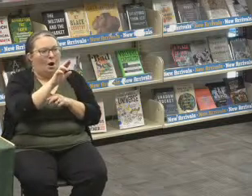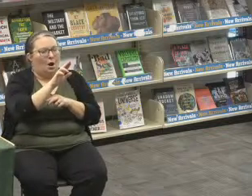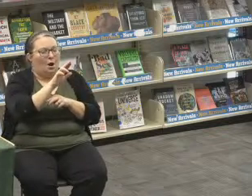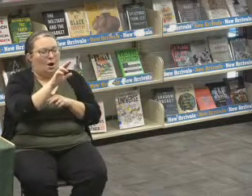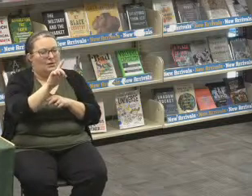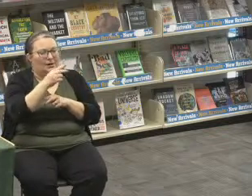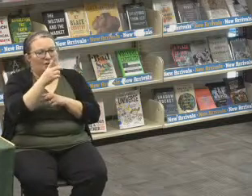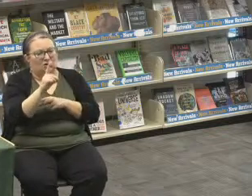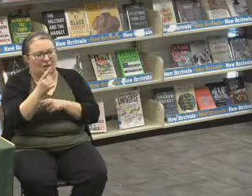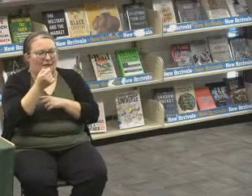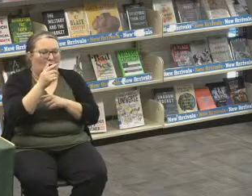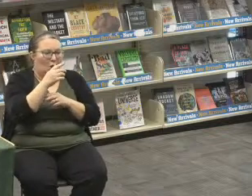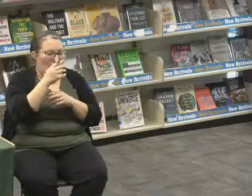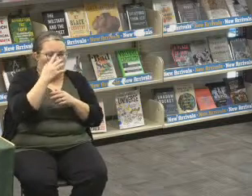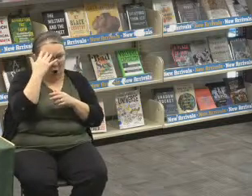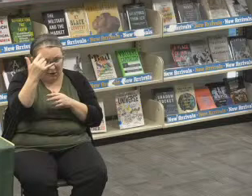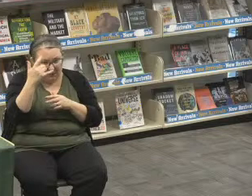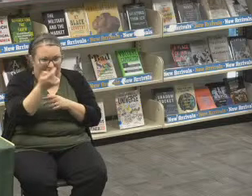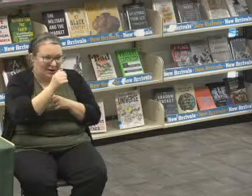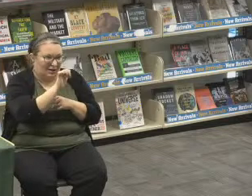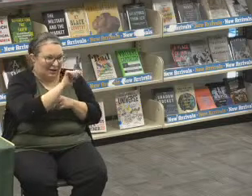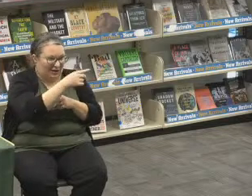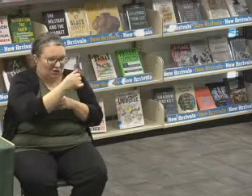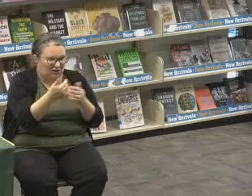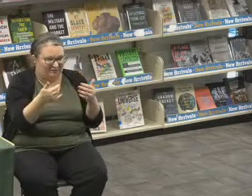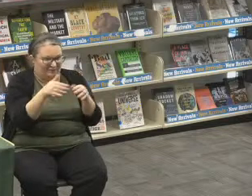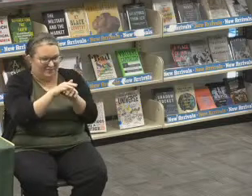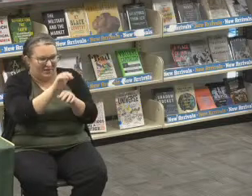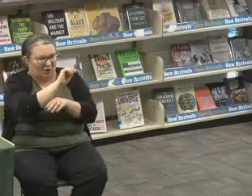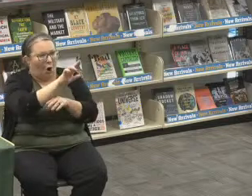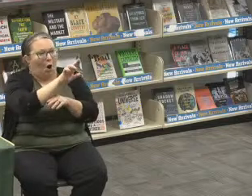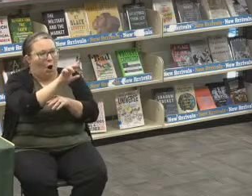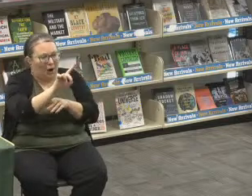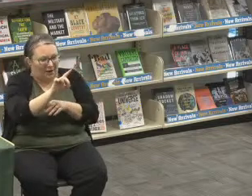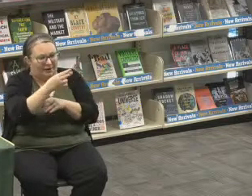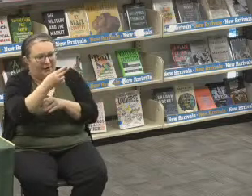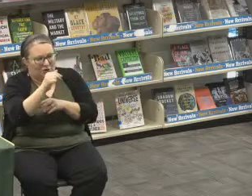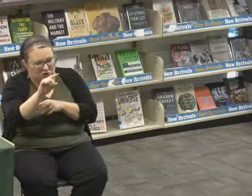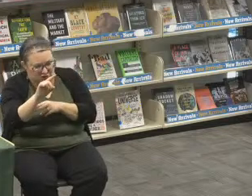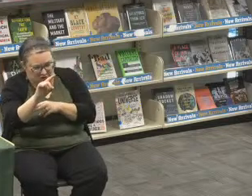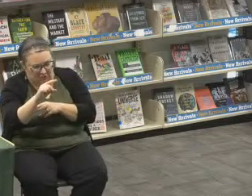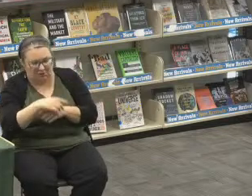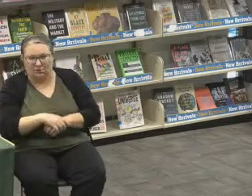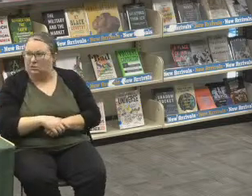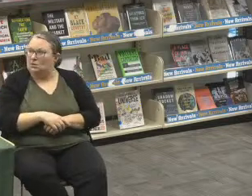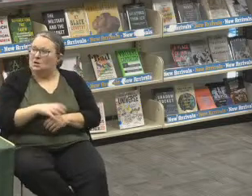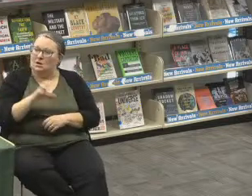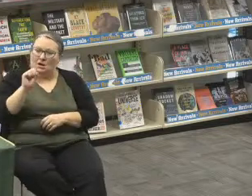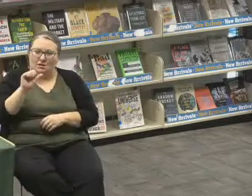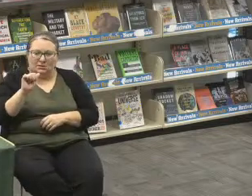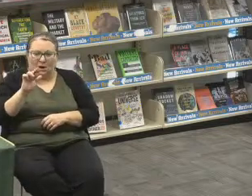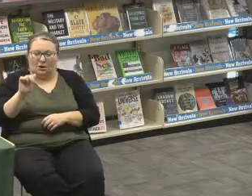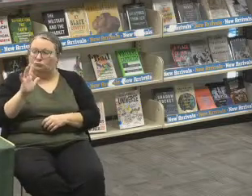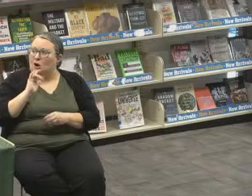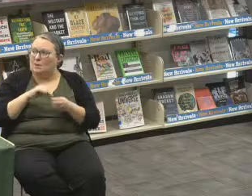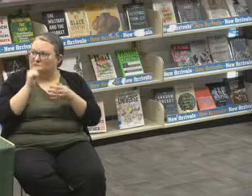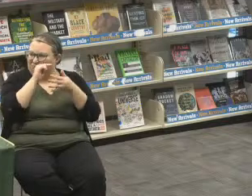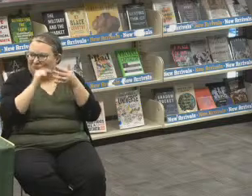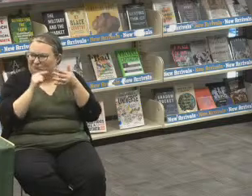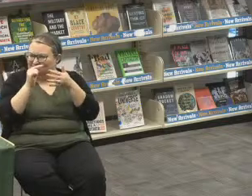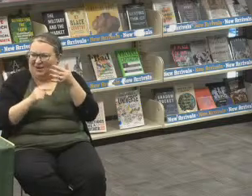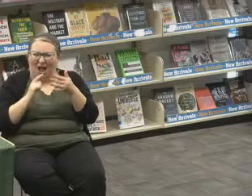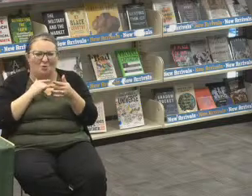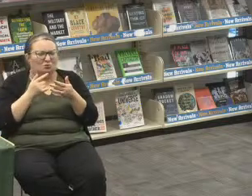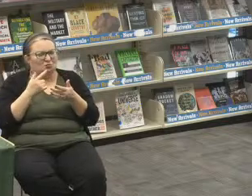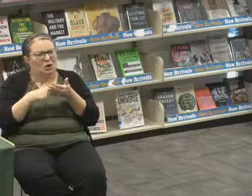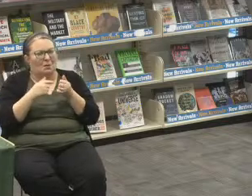bit of autism, a little bit of ADHD. They kind of combine these. Sara talked about a lot of these before. So I'm going to be going through